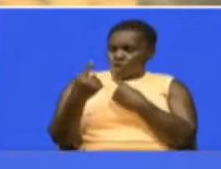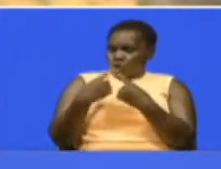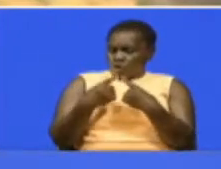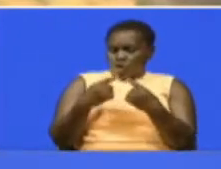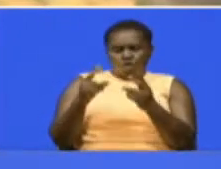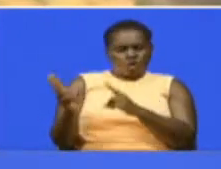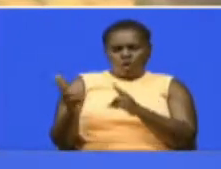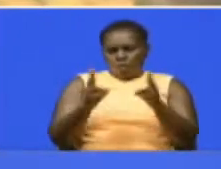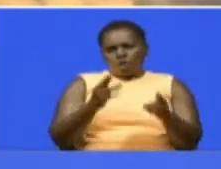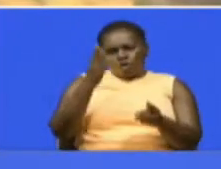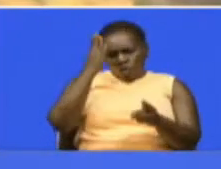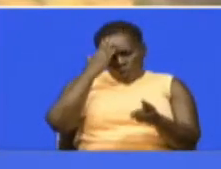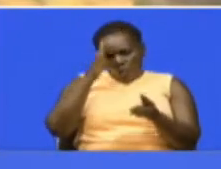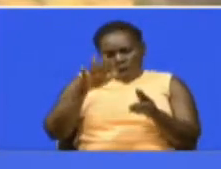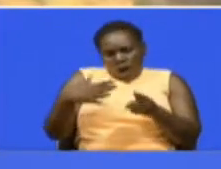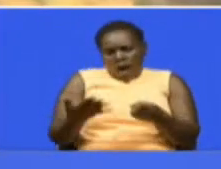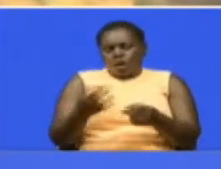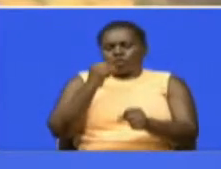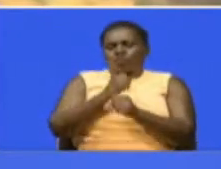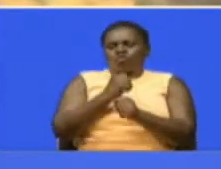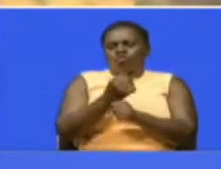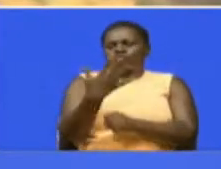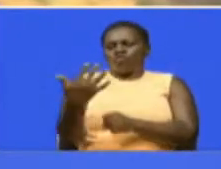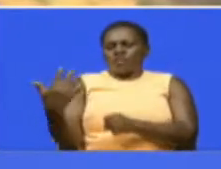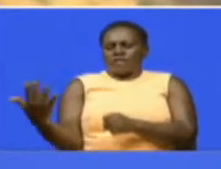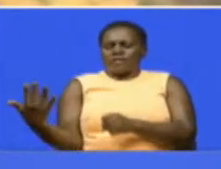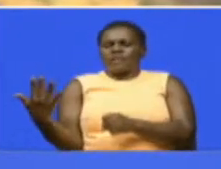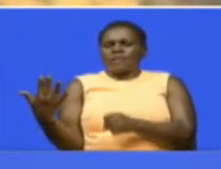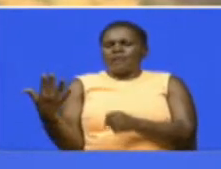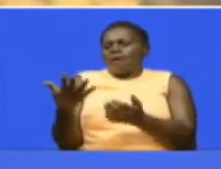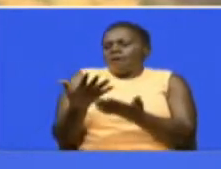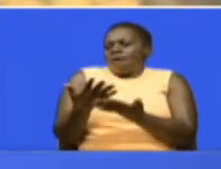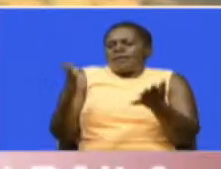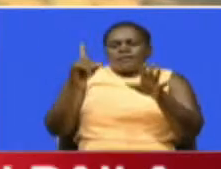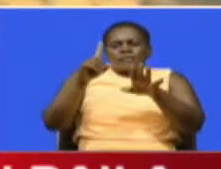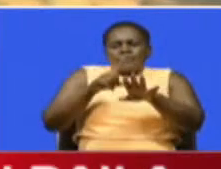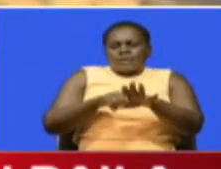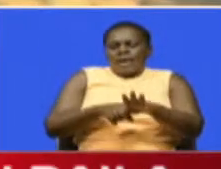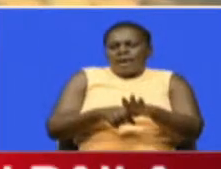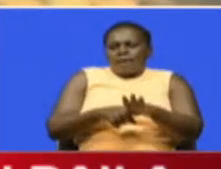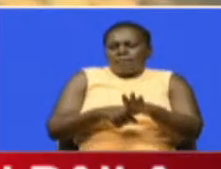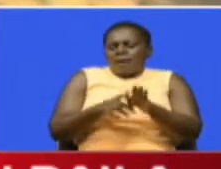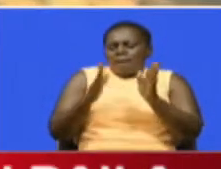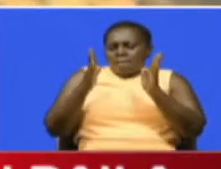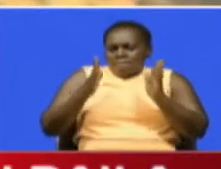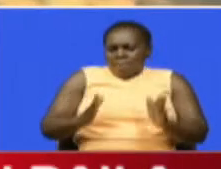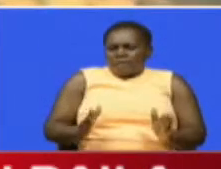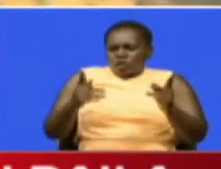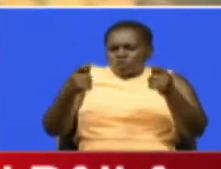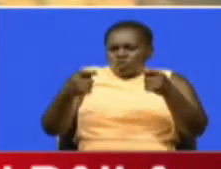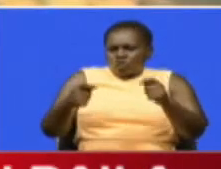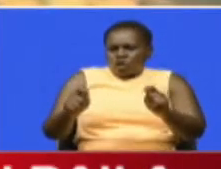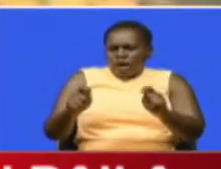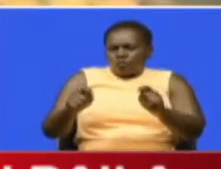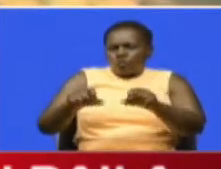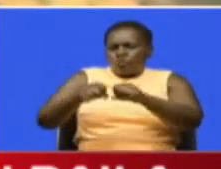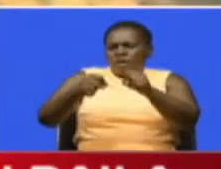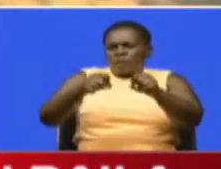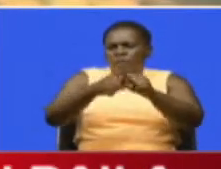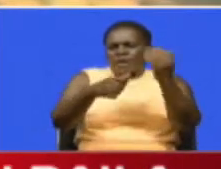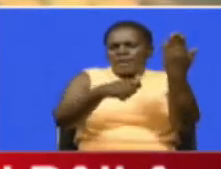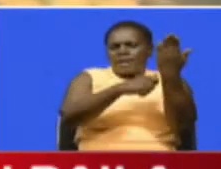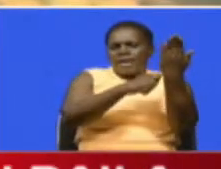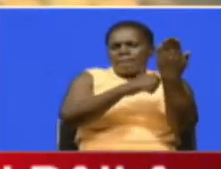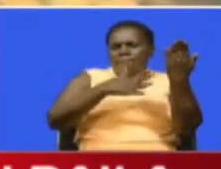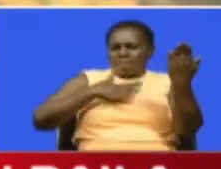way I know how to do things. And any time anybody tried to smear my name with